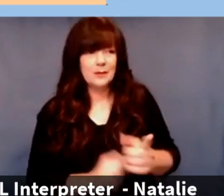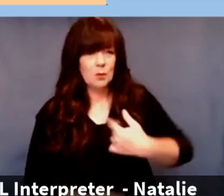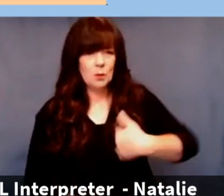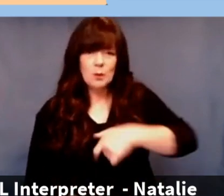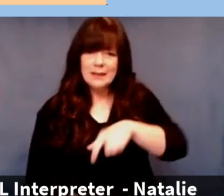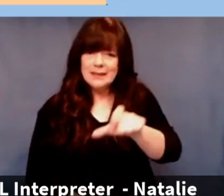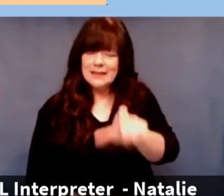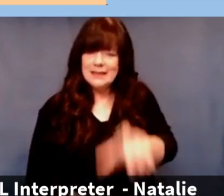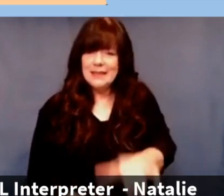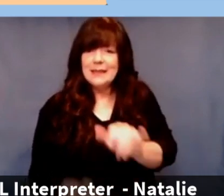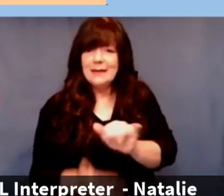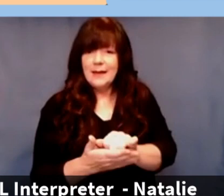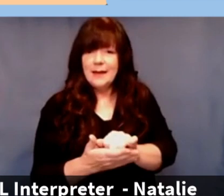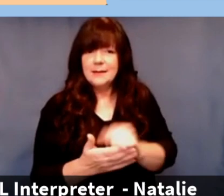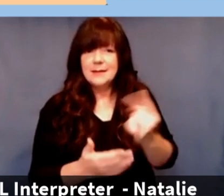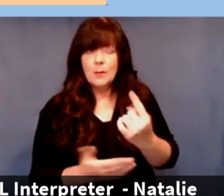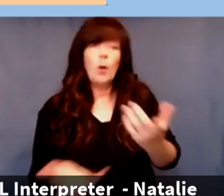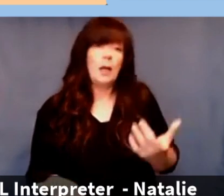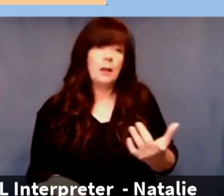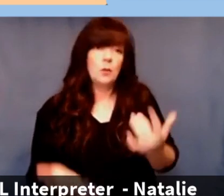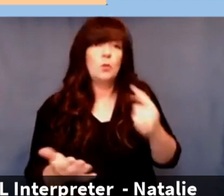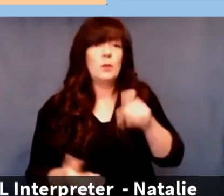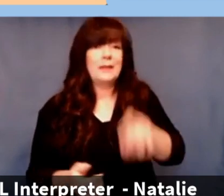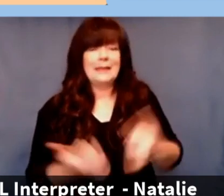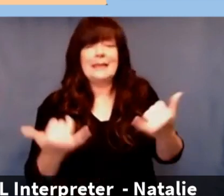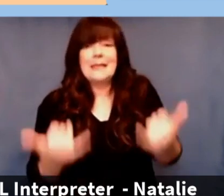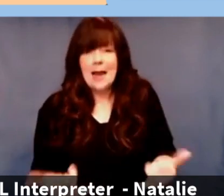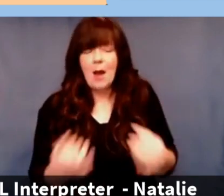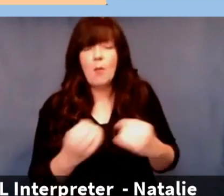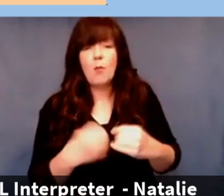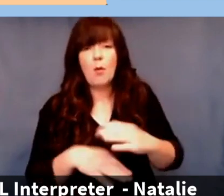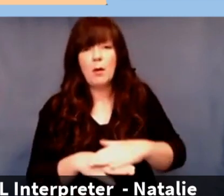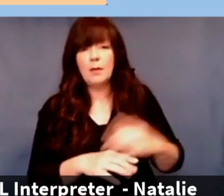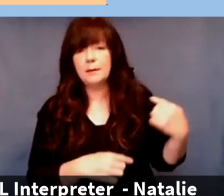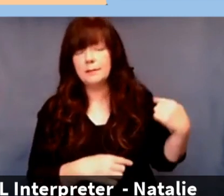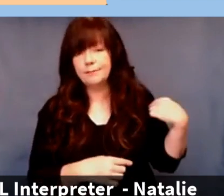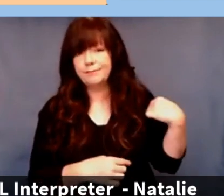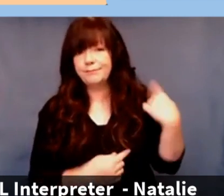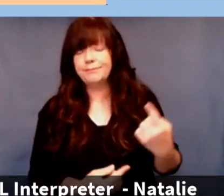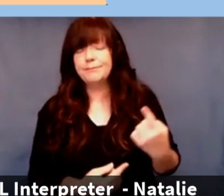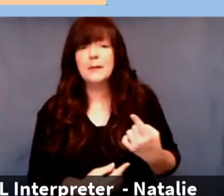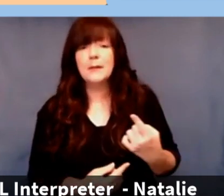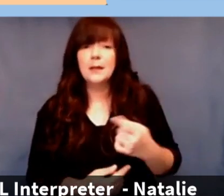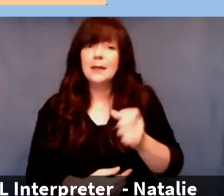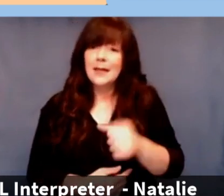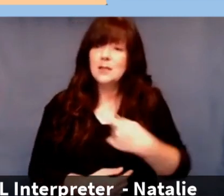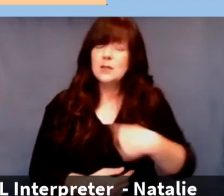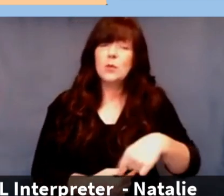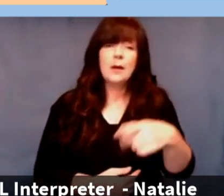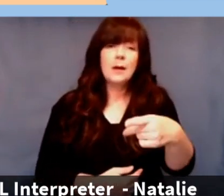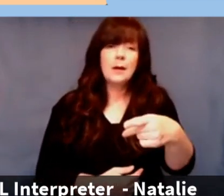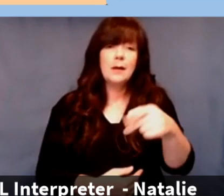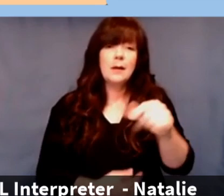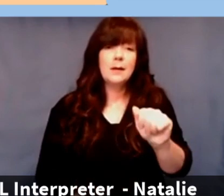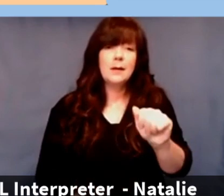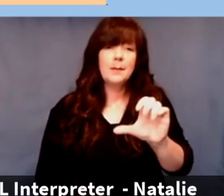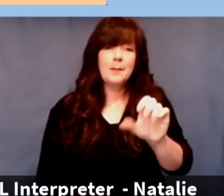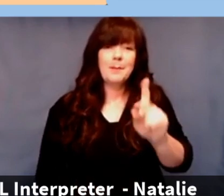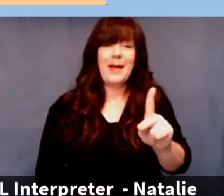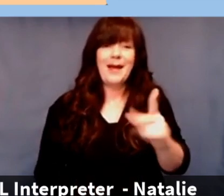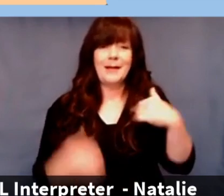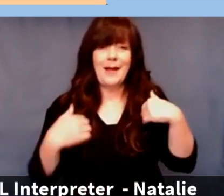sometimes. Well, we need that now more than ever. And we are, you know, pack animals and we do need to,